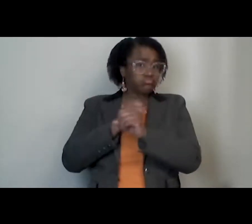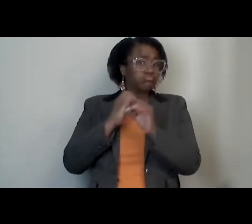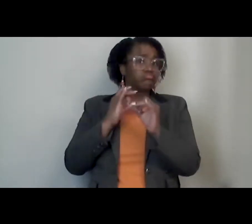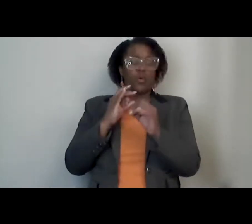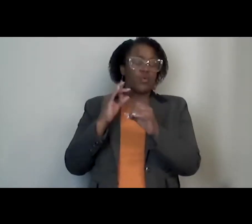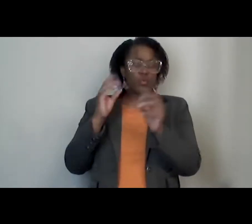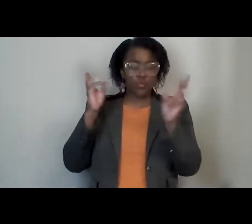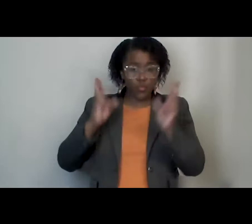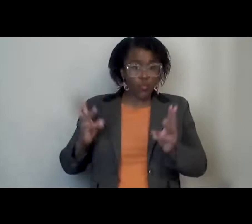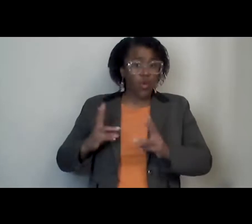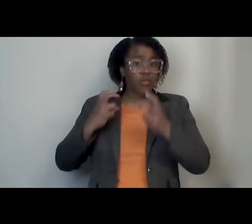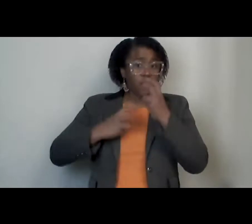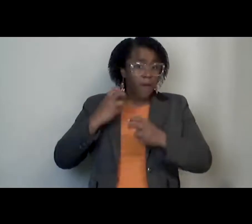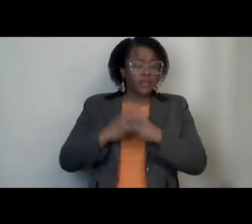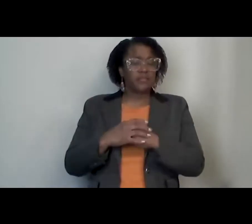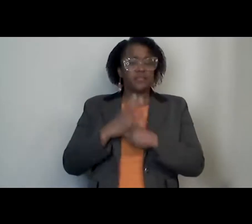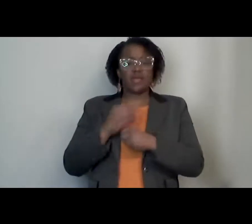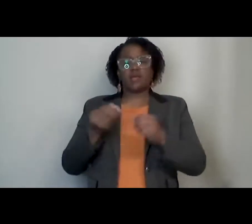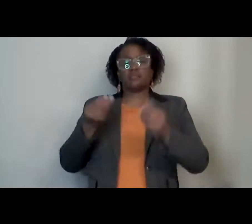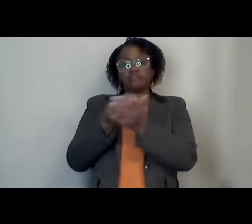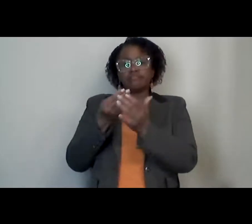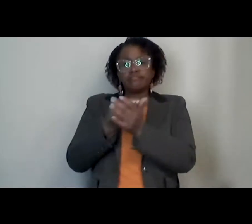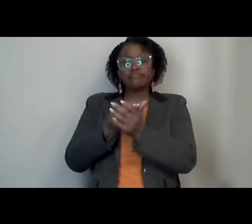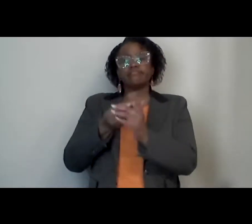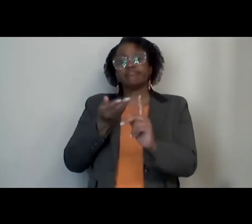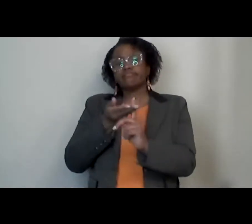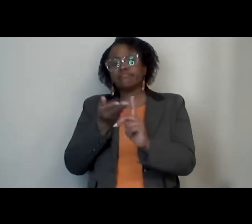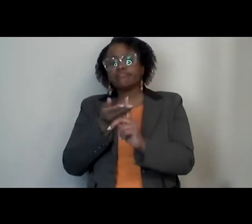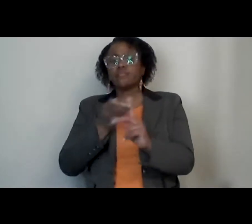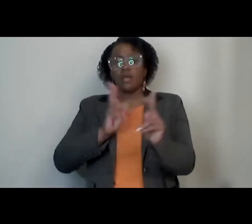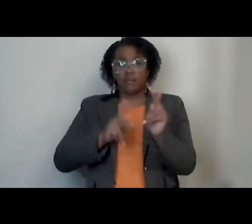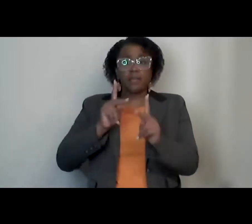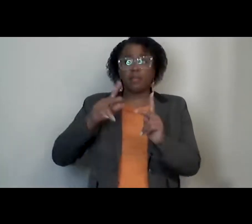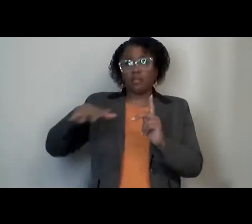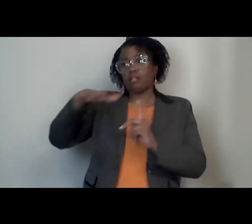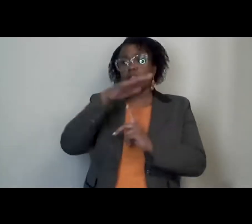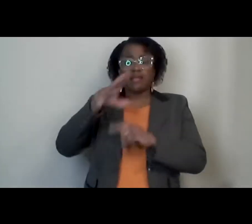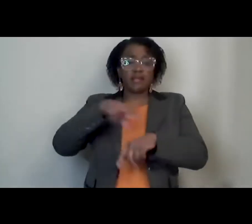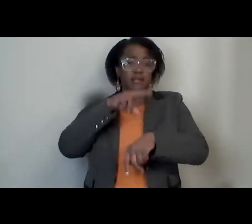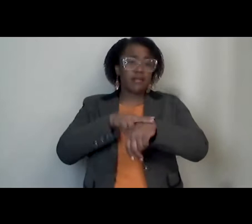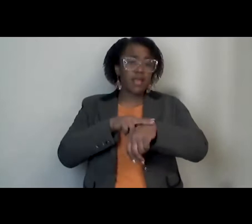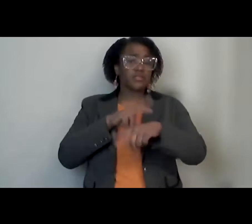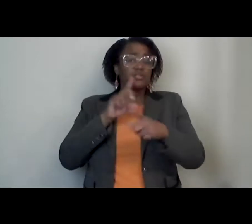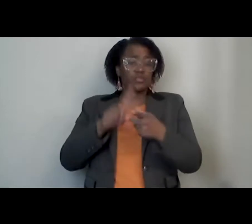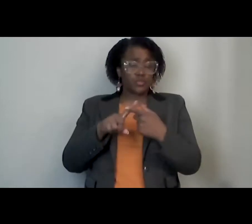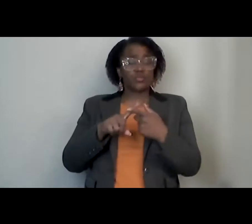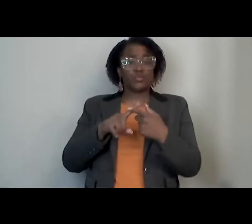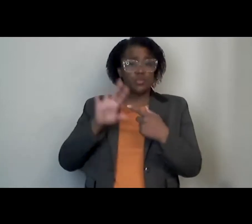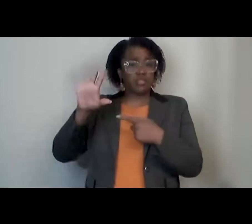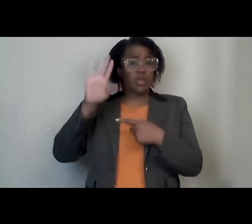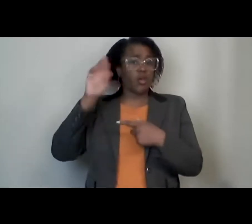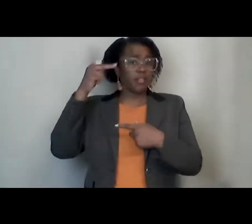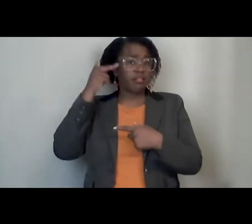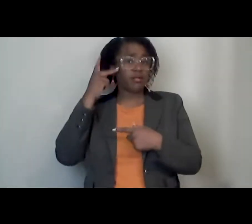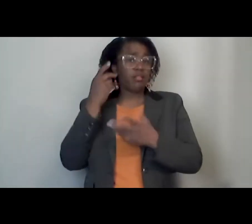the U.S. in economic coercing people and nations around the world to fit its political and